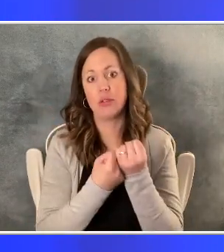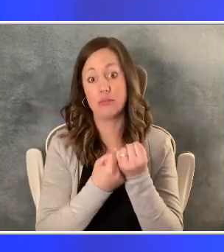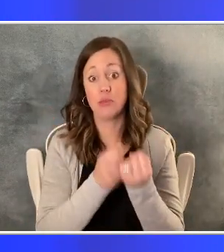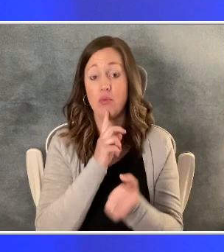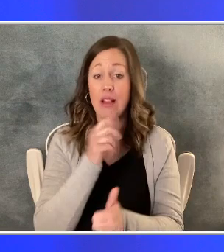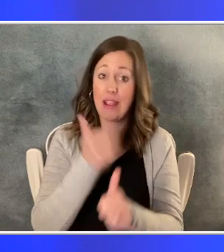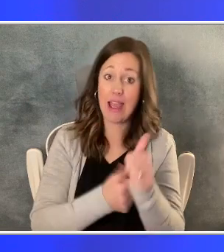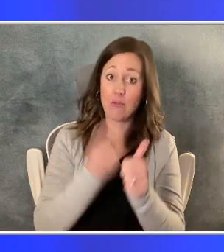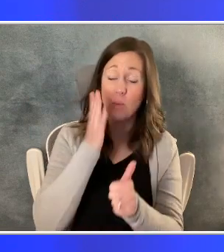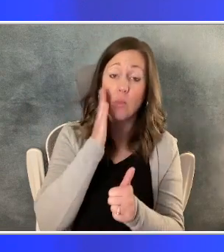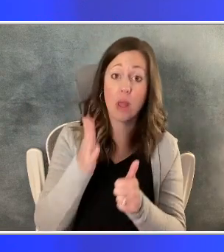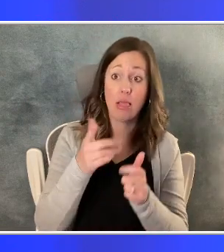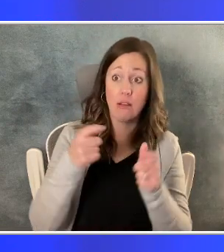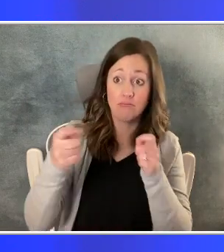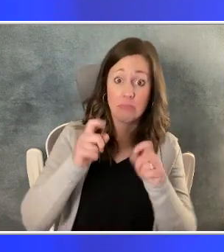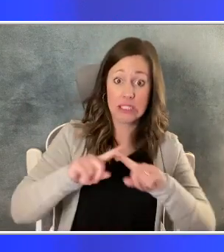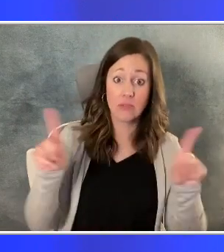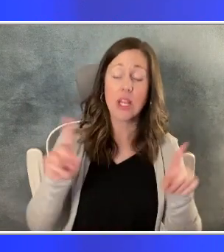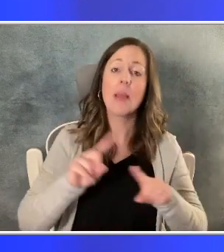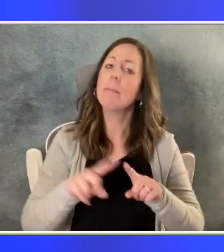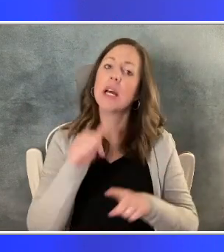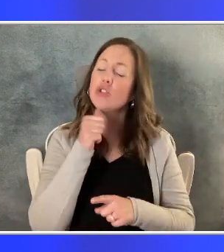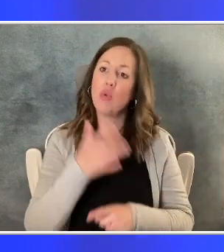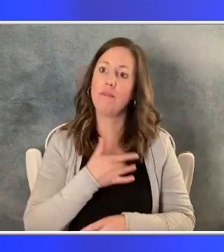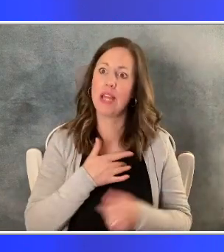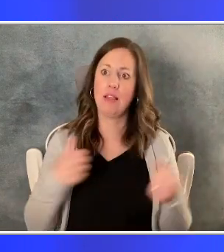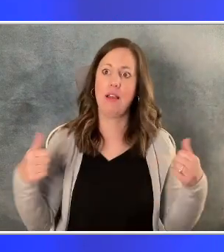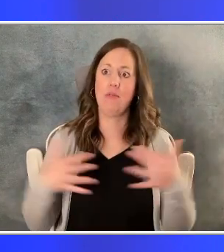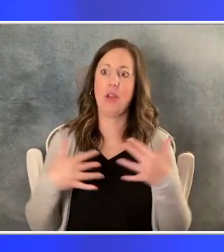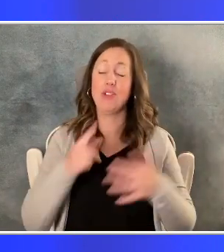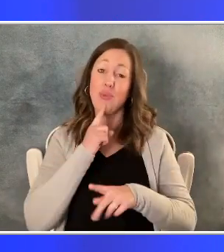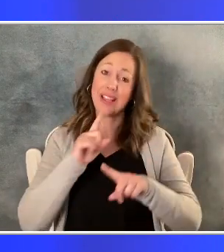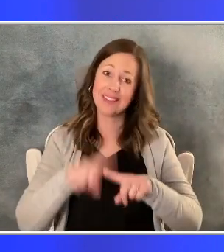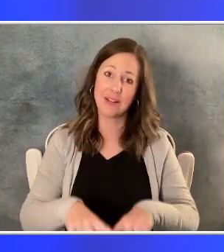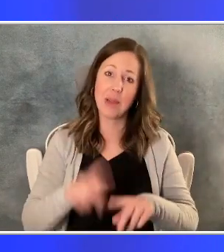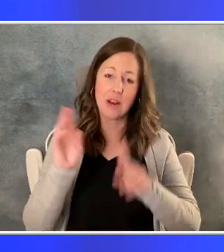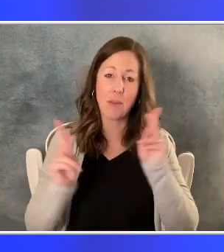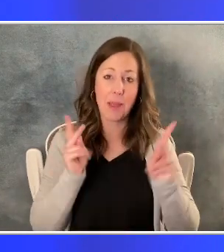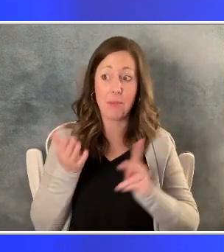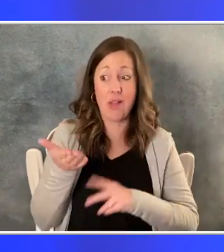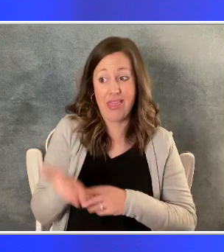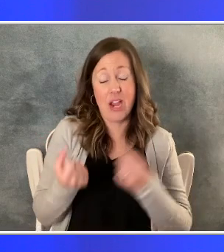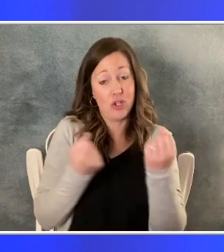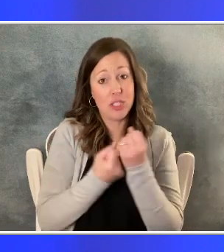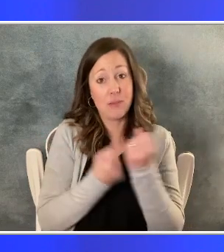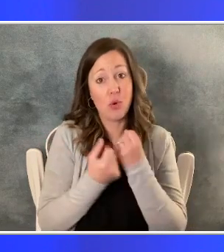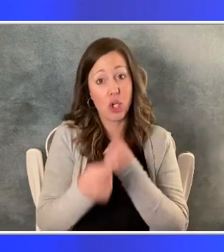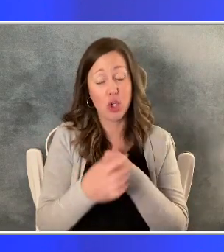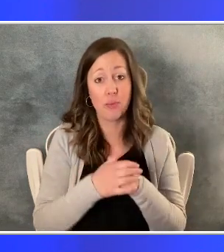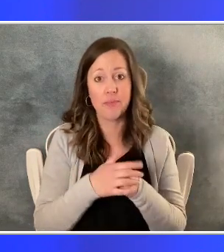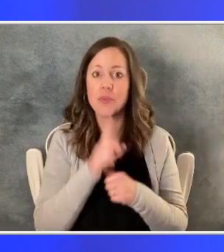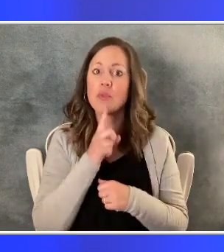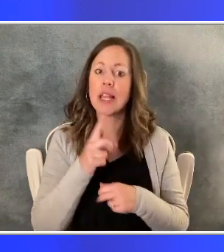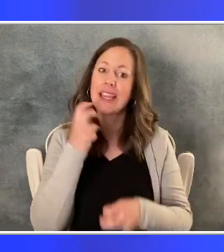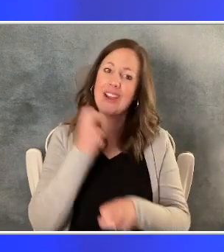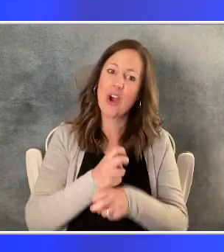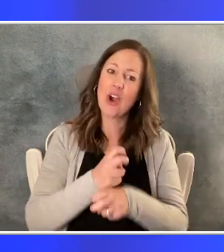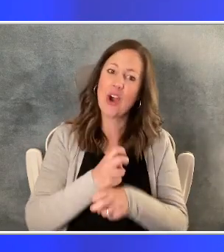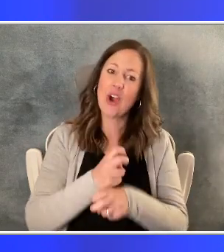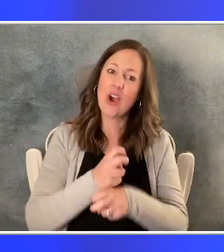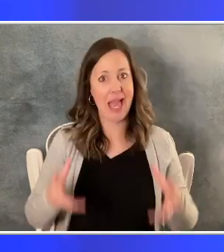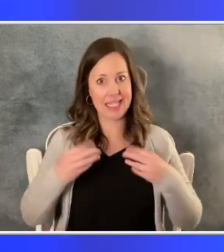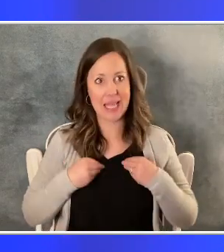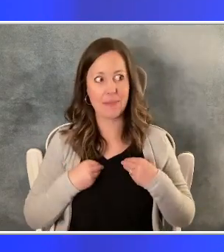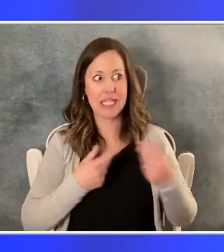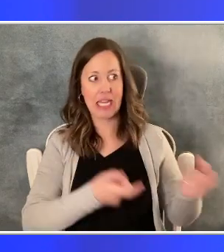differently, but don't be afraid to lean on people out there that are there for you. I've had a hard time accepting gifts and accepting support